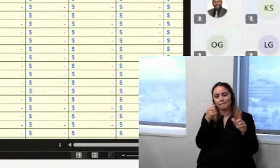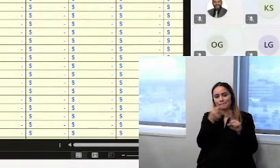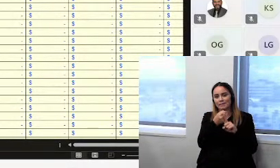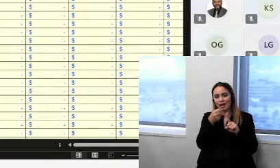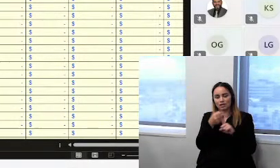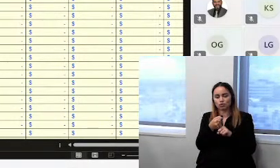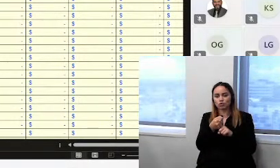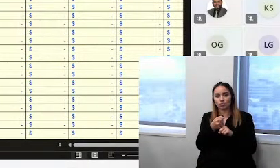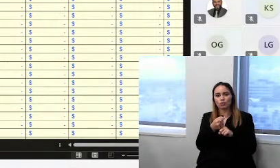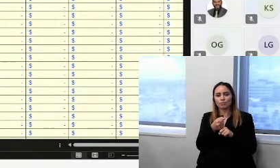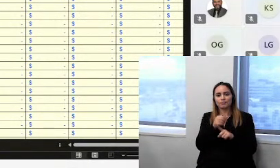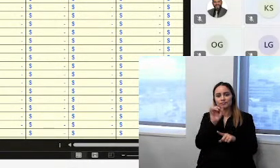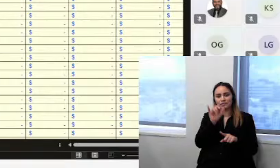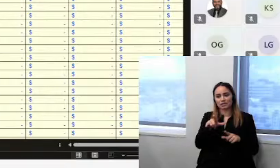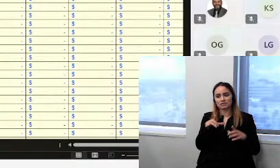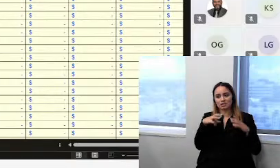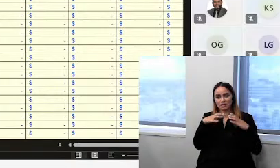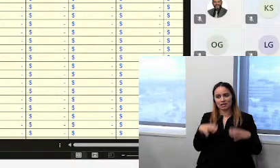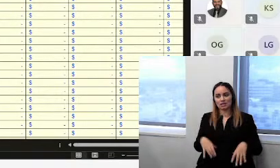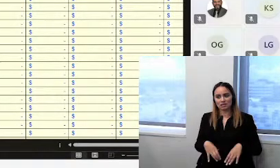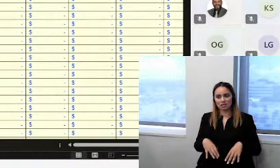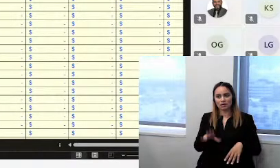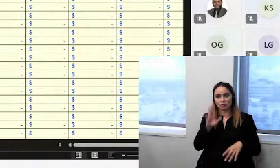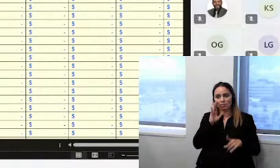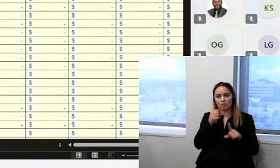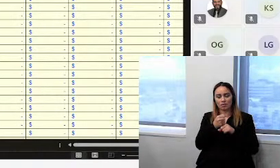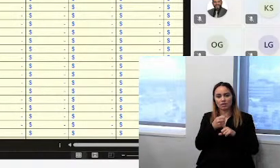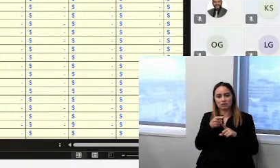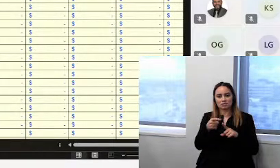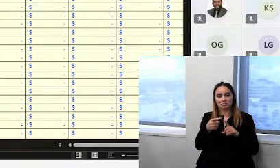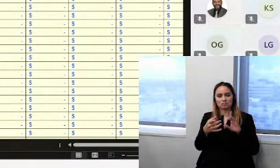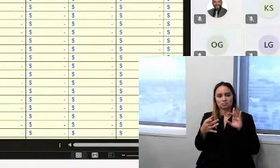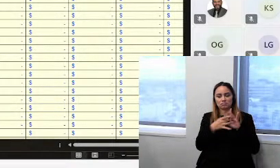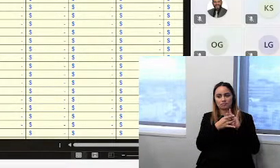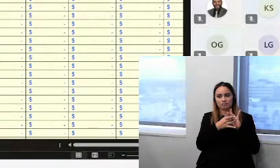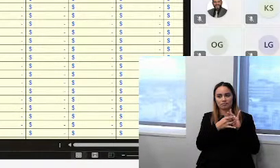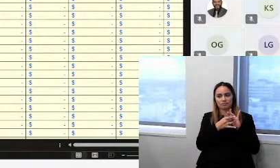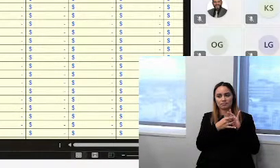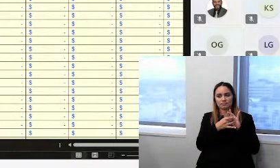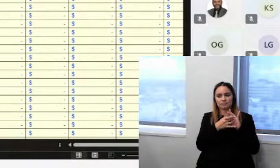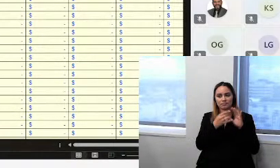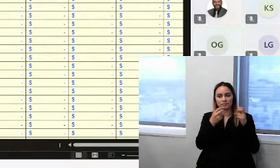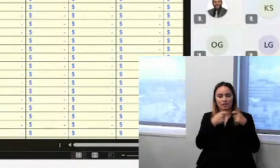that are connected to the grid? Is part of what you have described